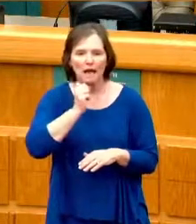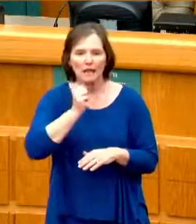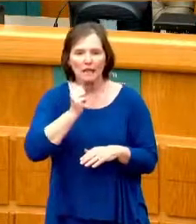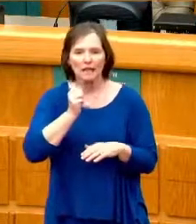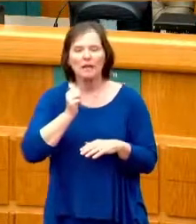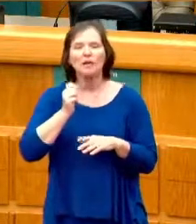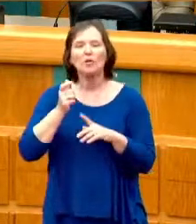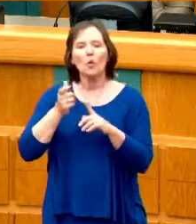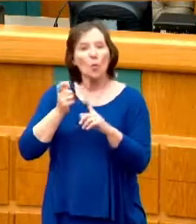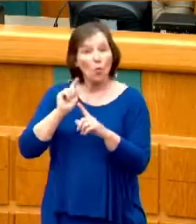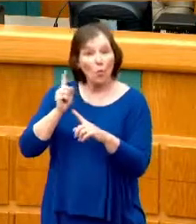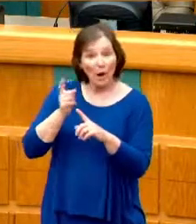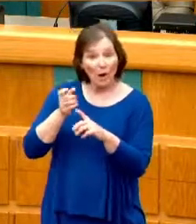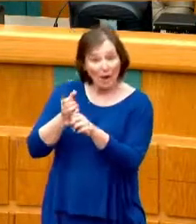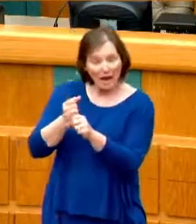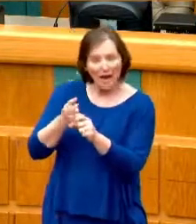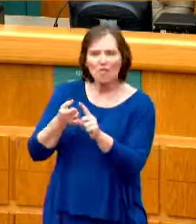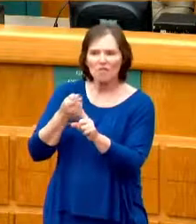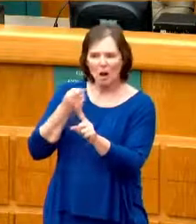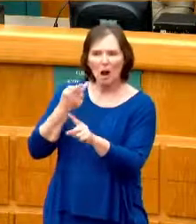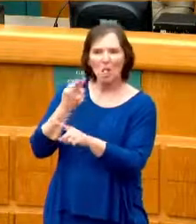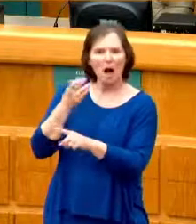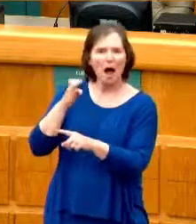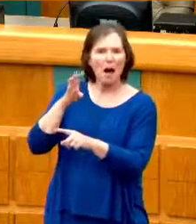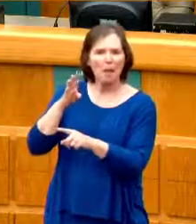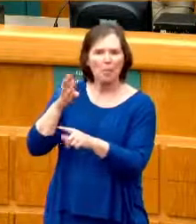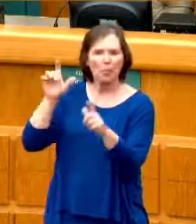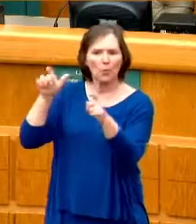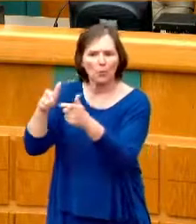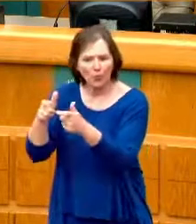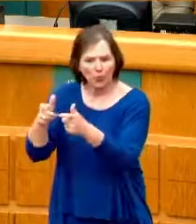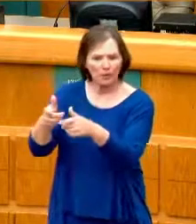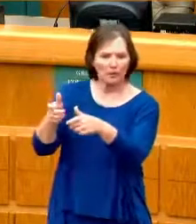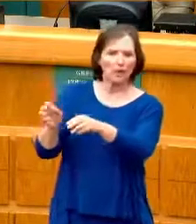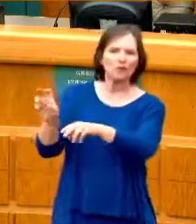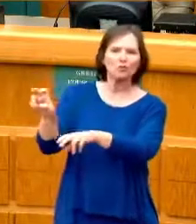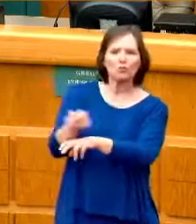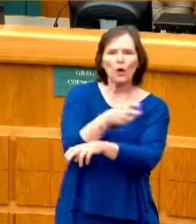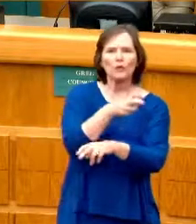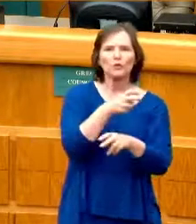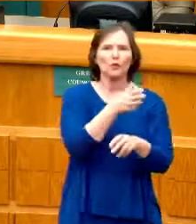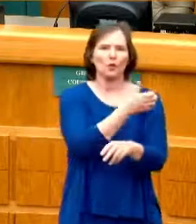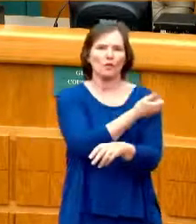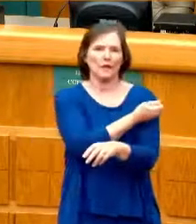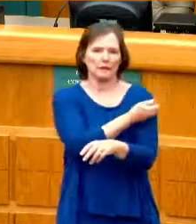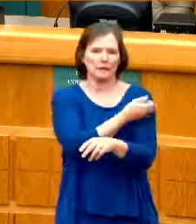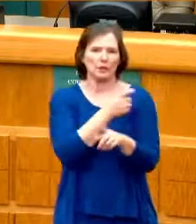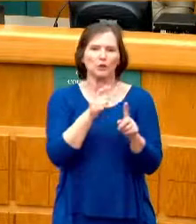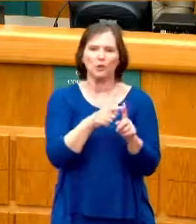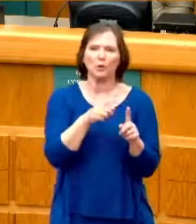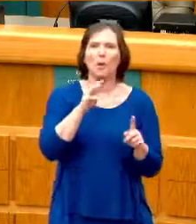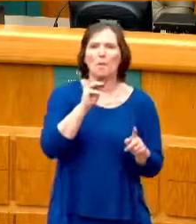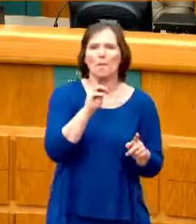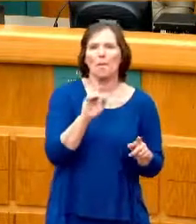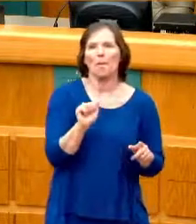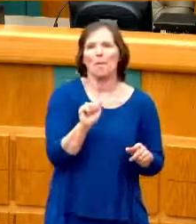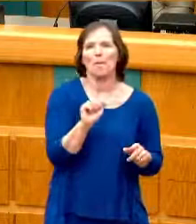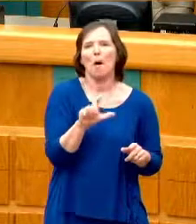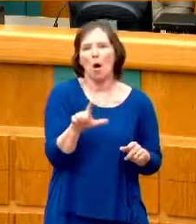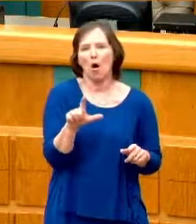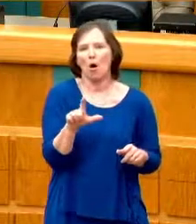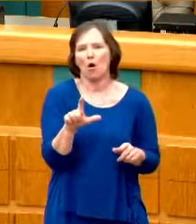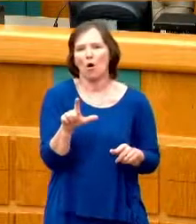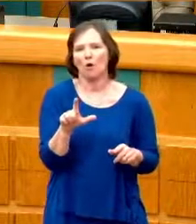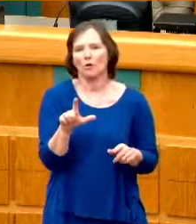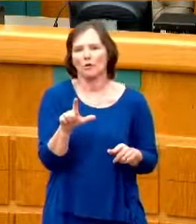going on from other parts of our community. We anticipate short wait times, and we anticipate that we could possibly